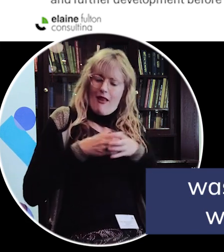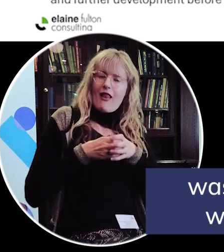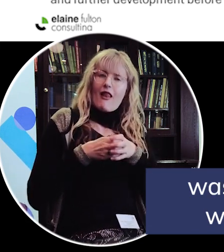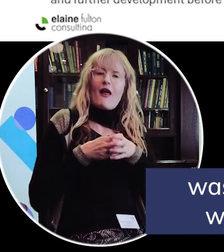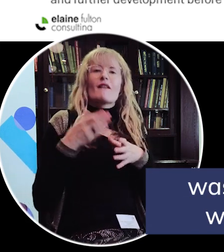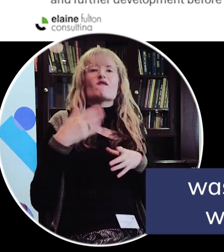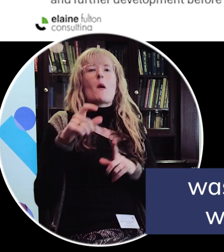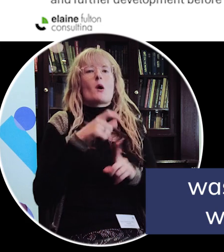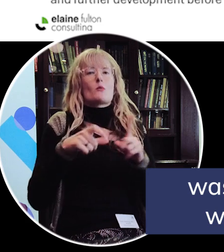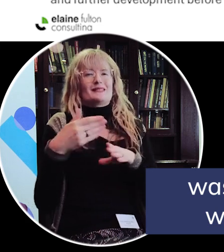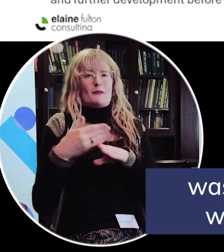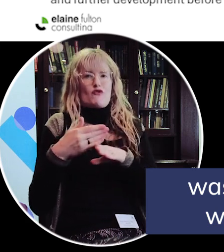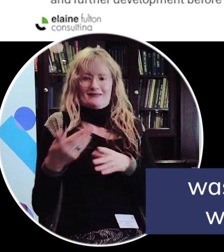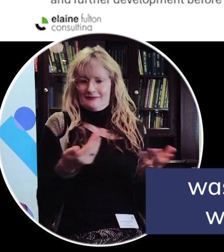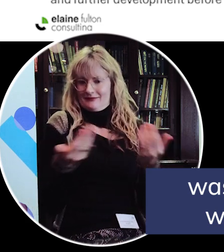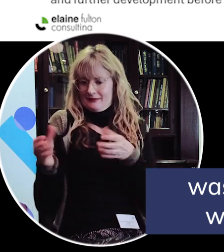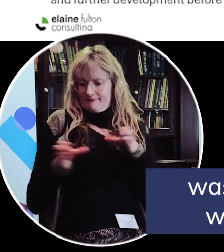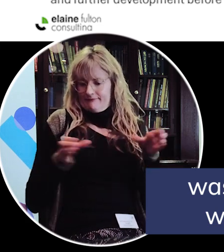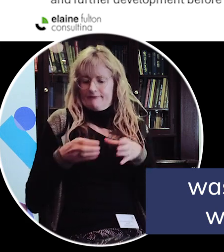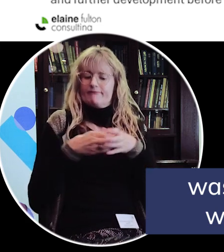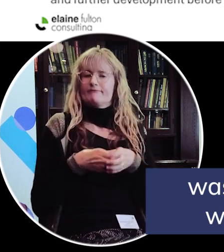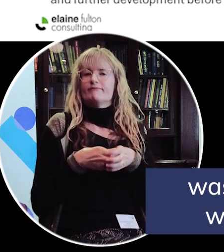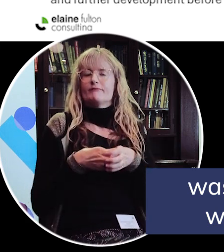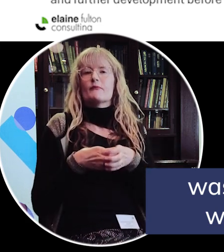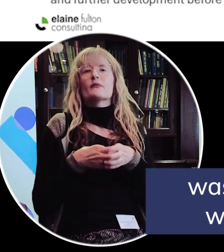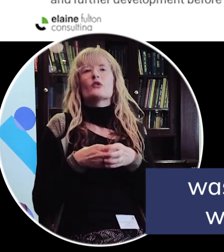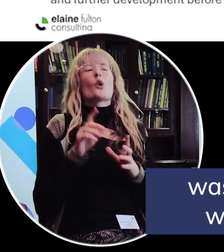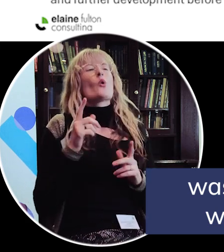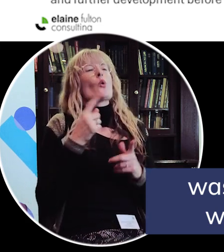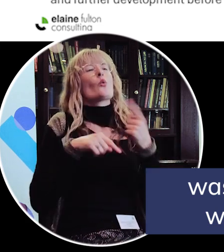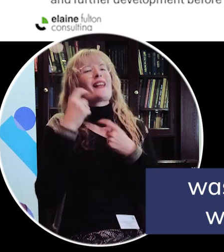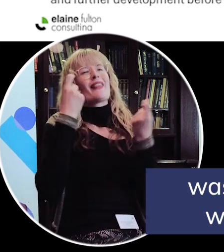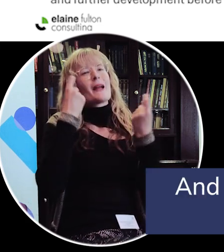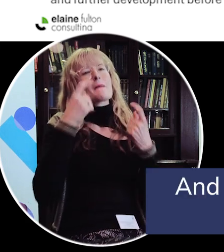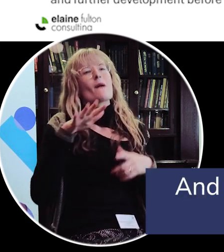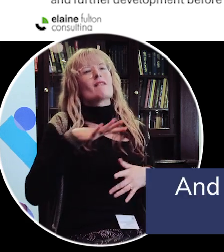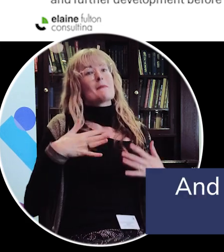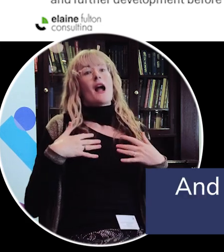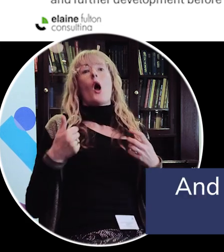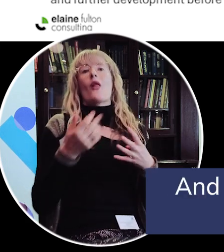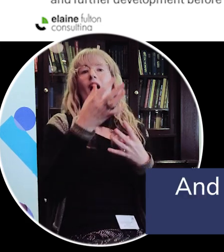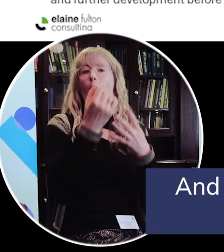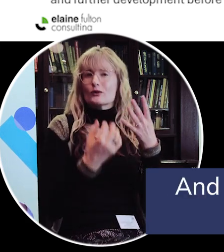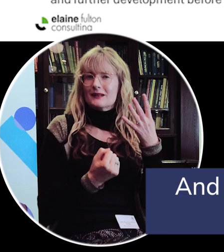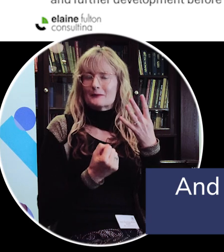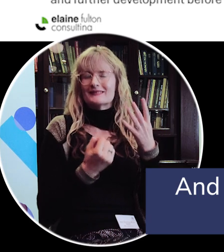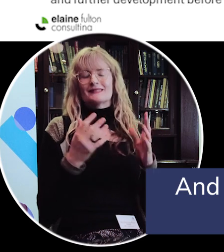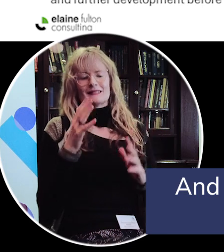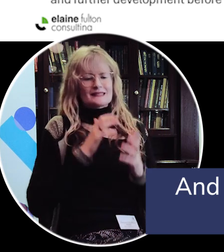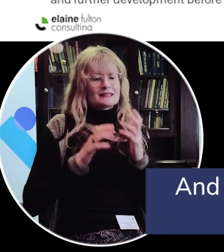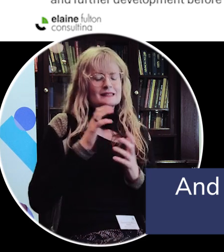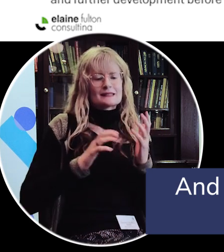the various elements that are there when we think about family hubs and outcomes, and in particular to start with